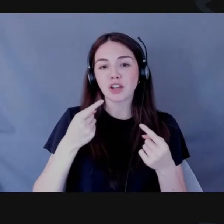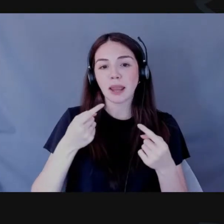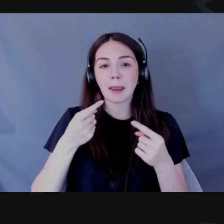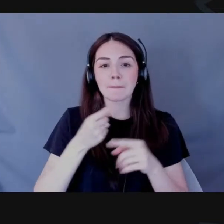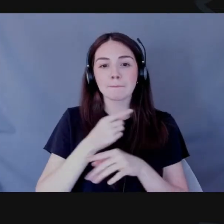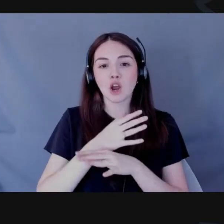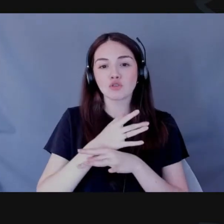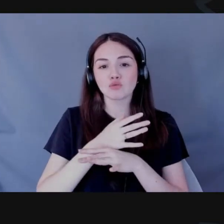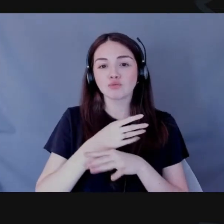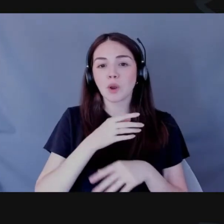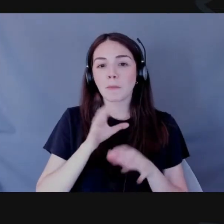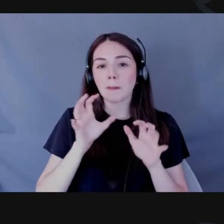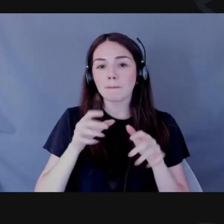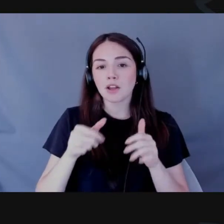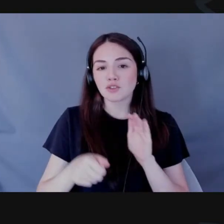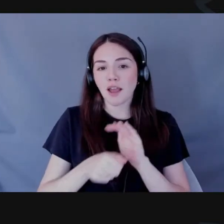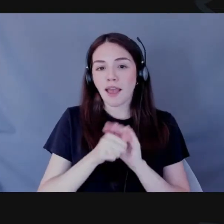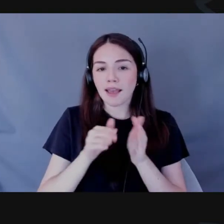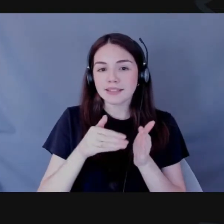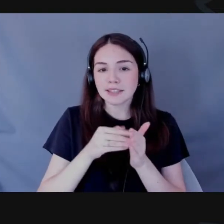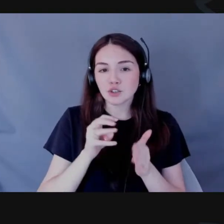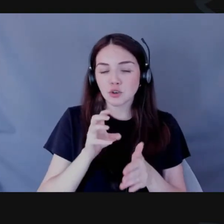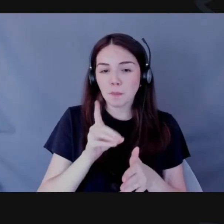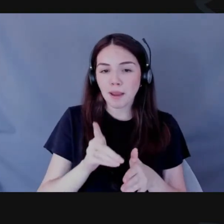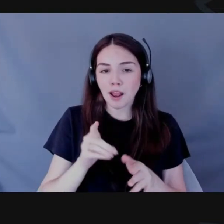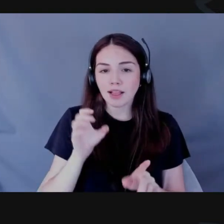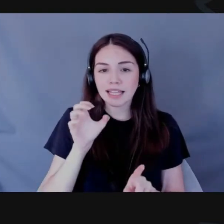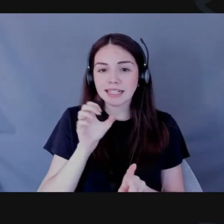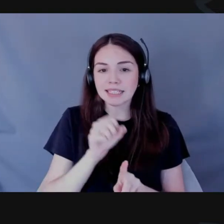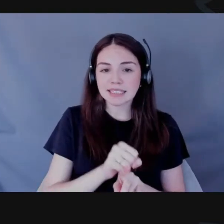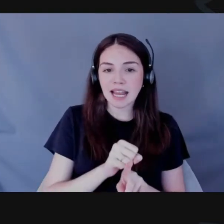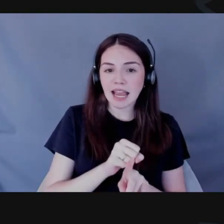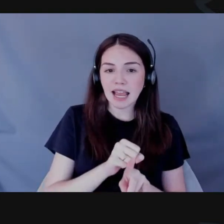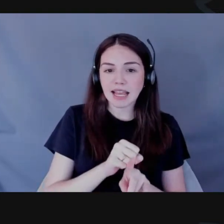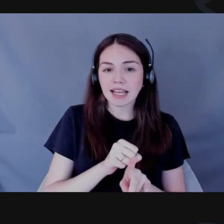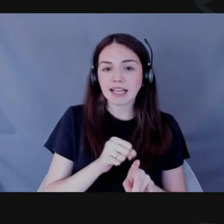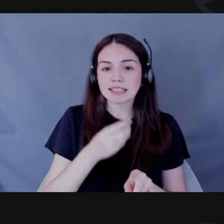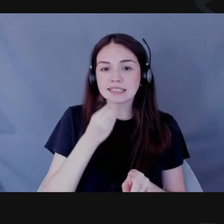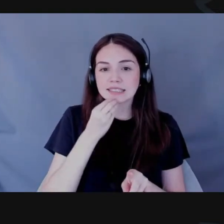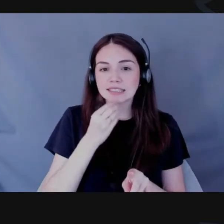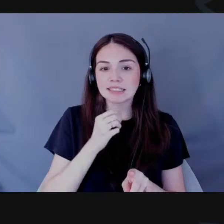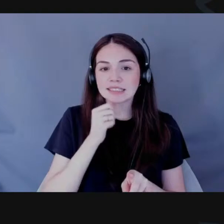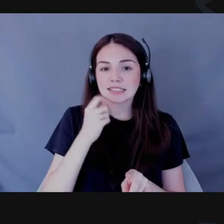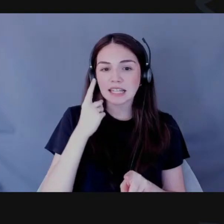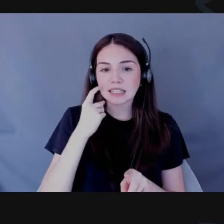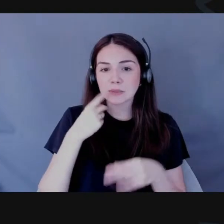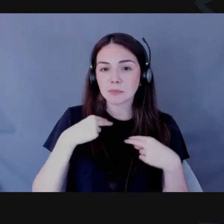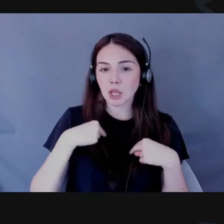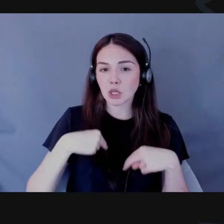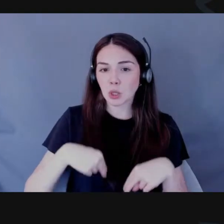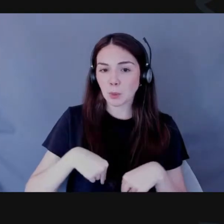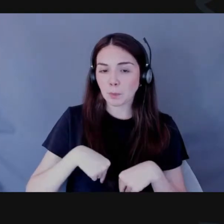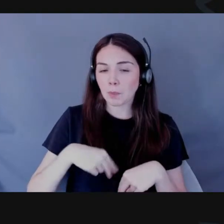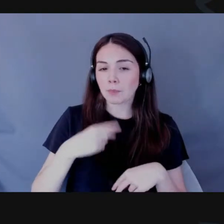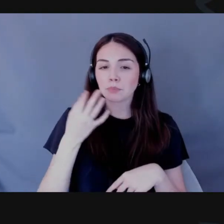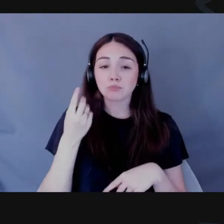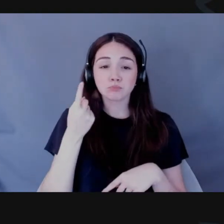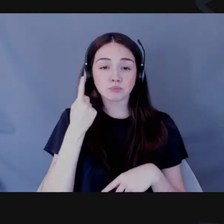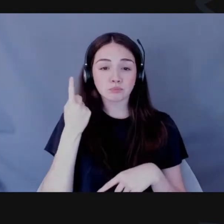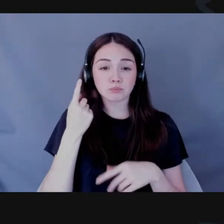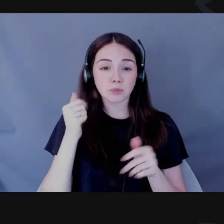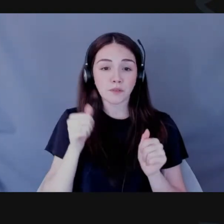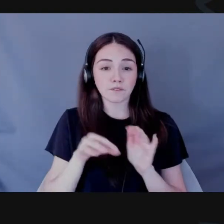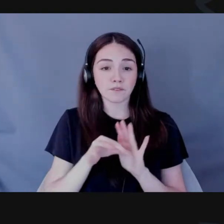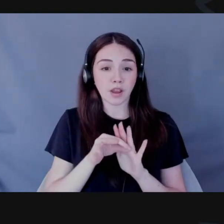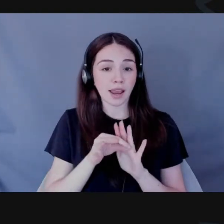central Maryland and attacks and consumes unsuspecting human prey, I am wondering if we can find any